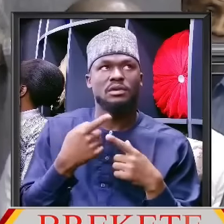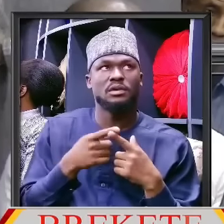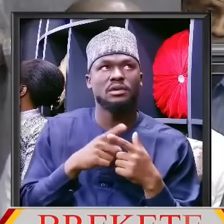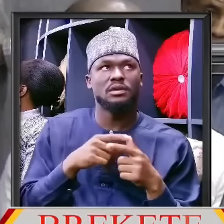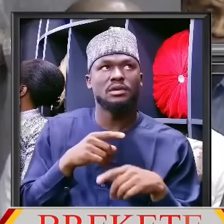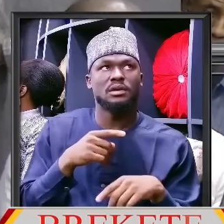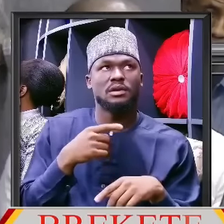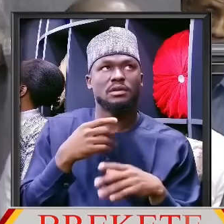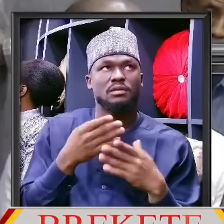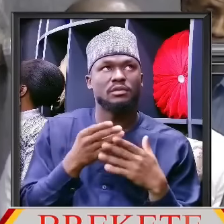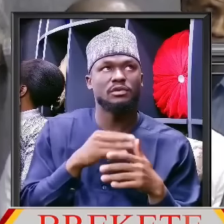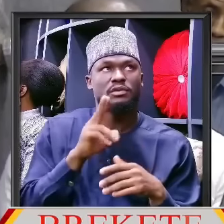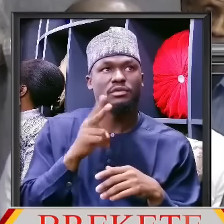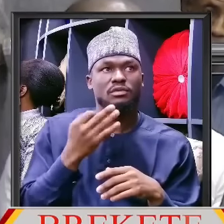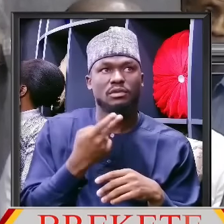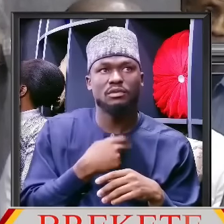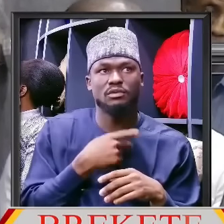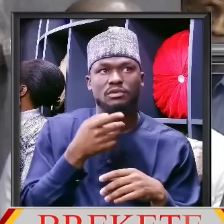suppose complain pass?